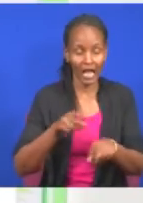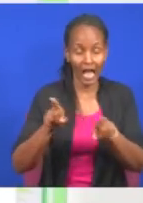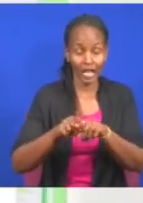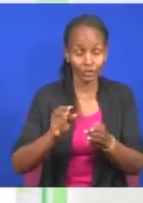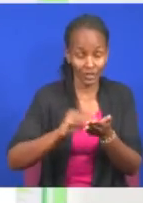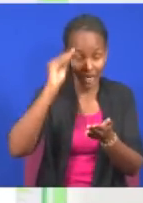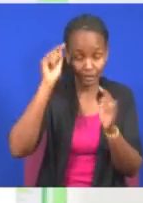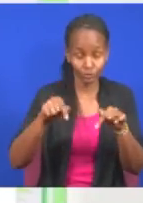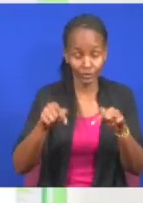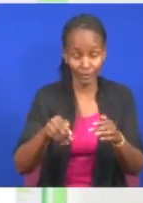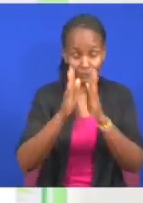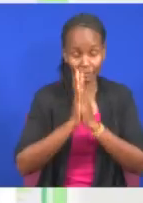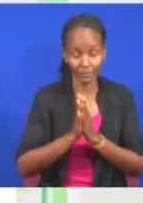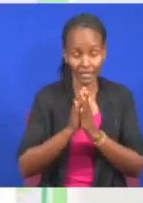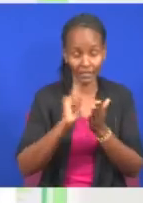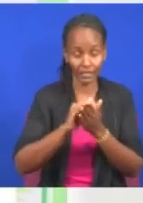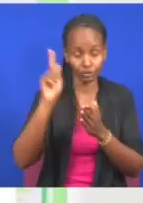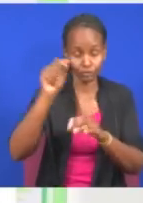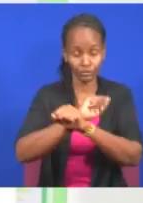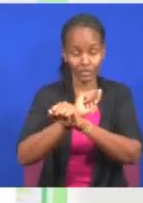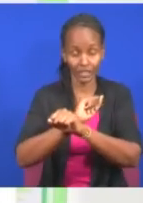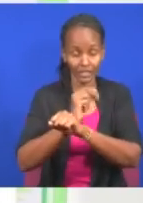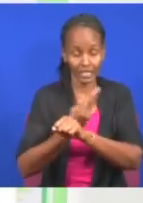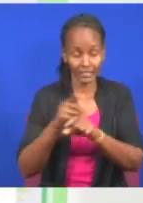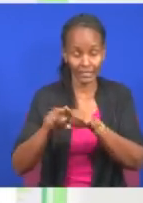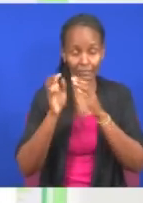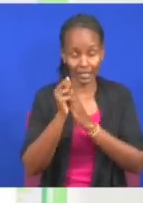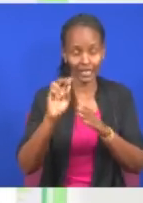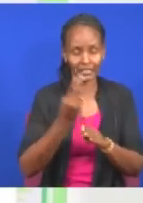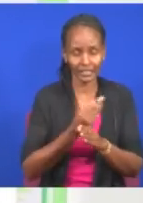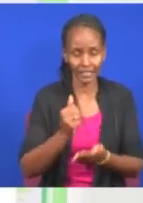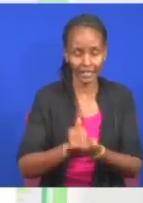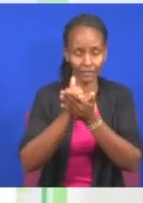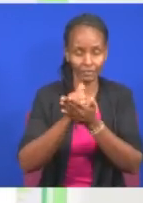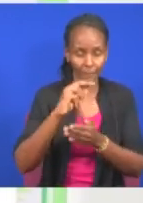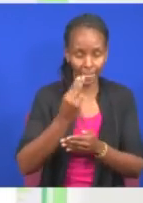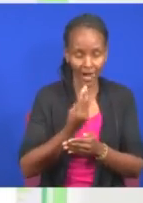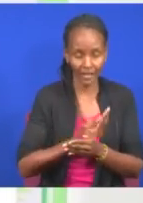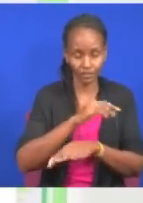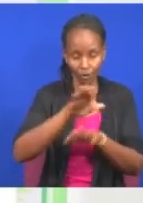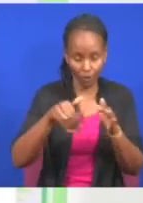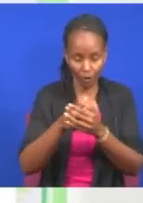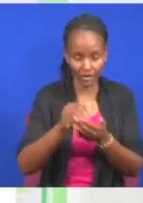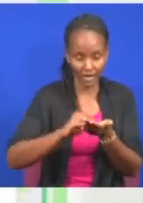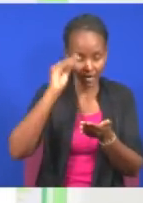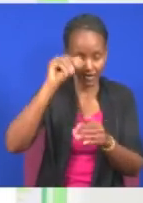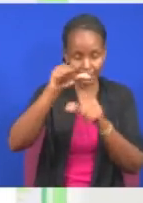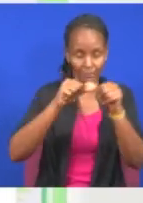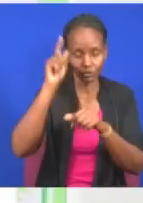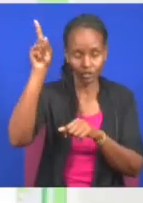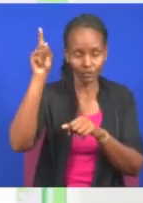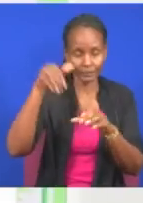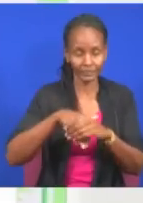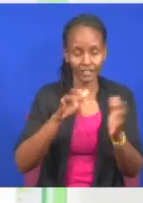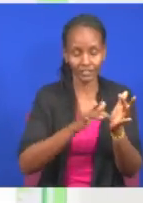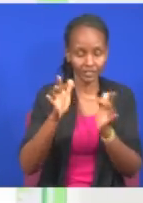lesson today, we pray for your protection and for your guidance. Help us all learn about you. In Jesus' name